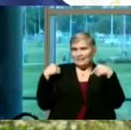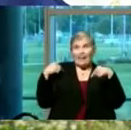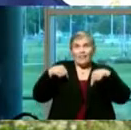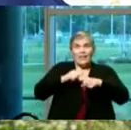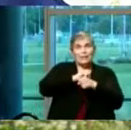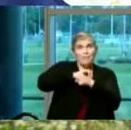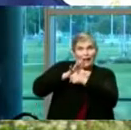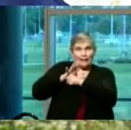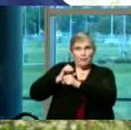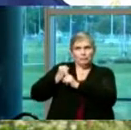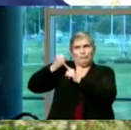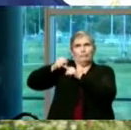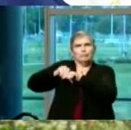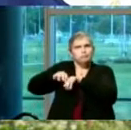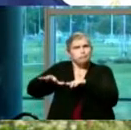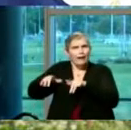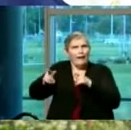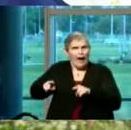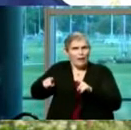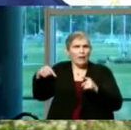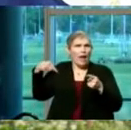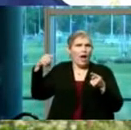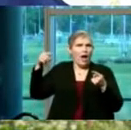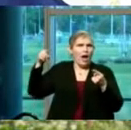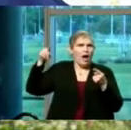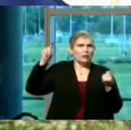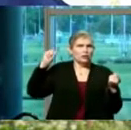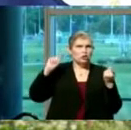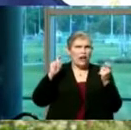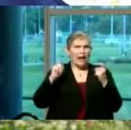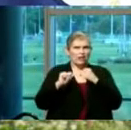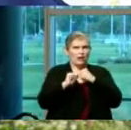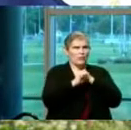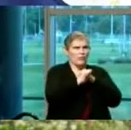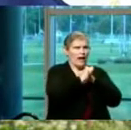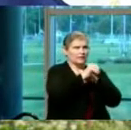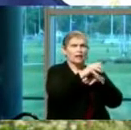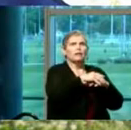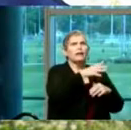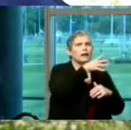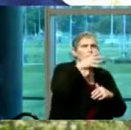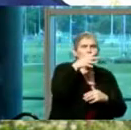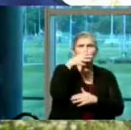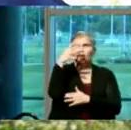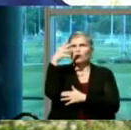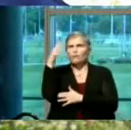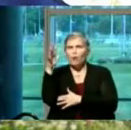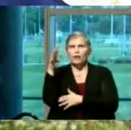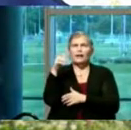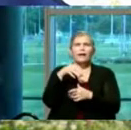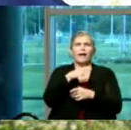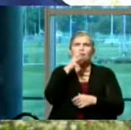to the continuous and intensifying threats of climate change, agriculture and forestry and